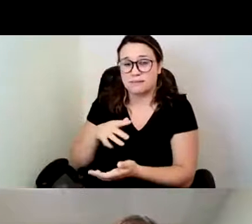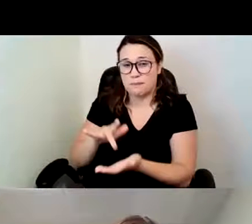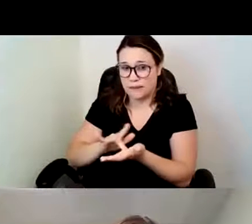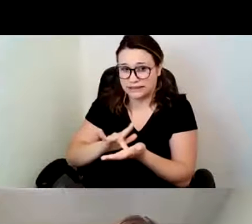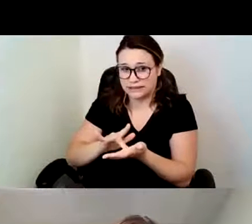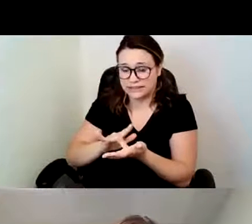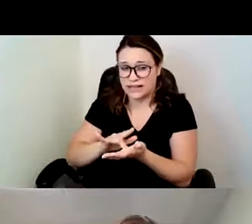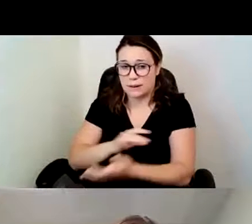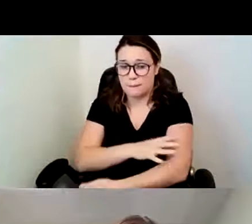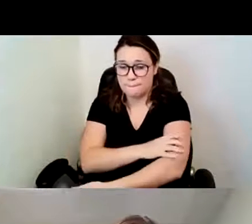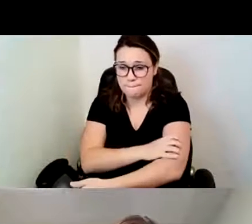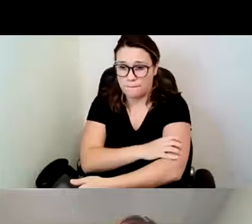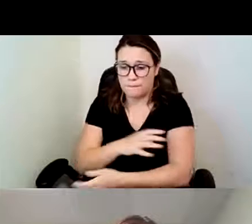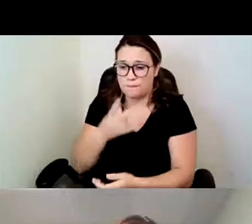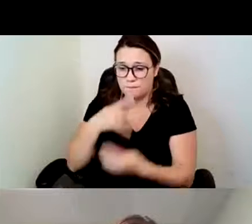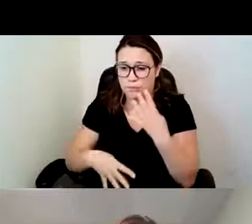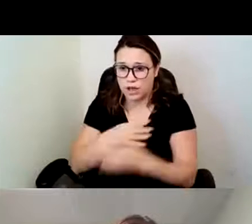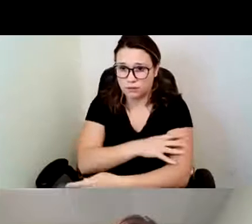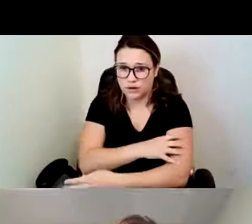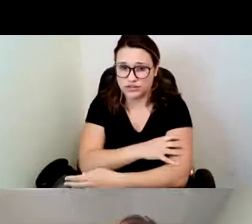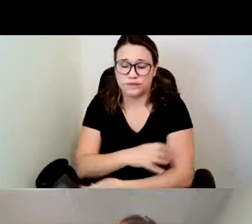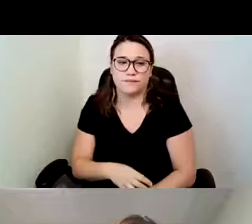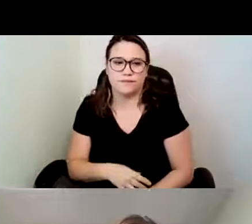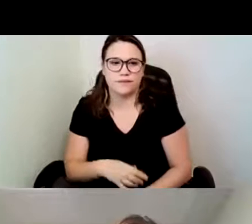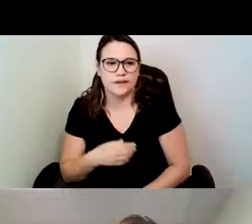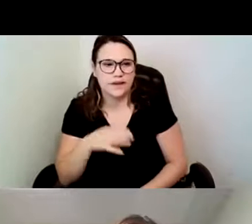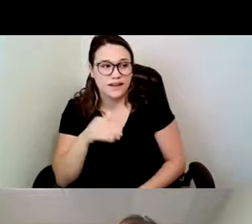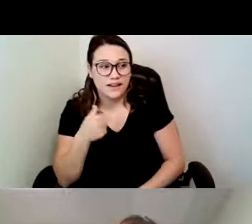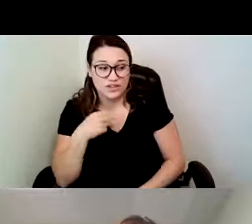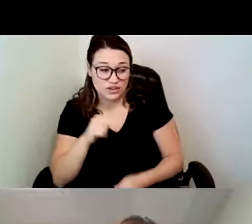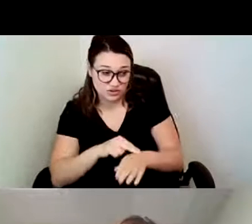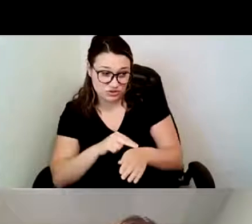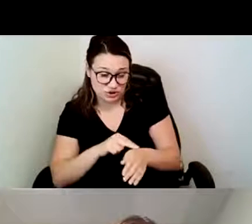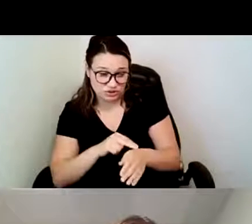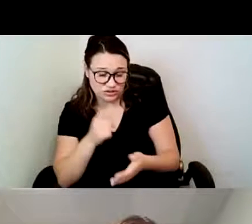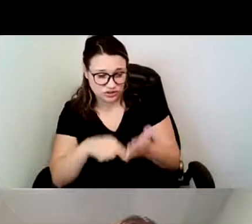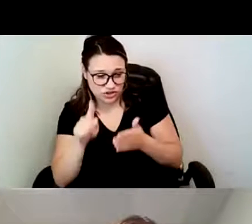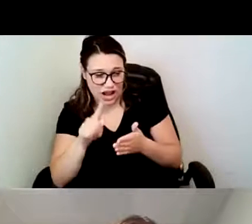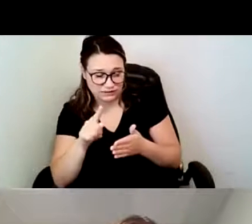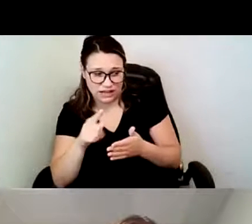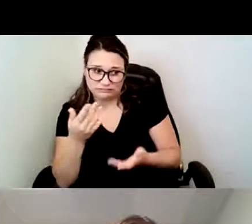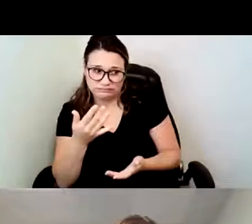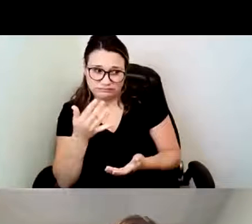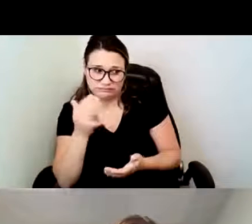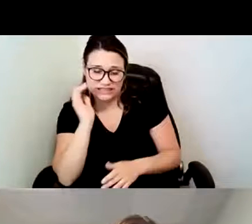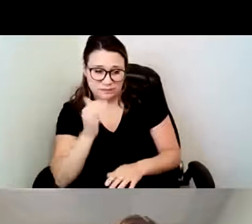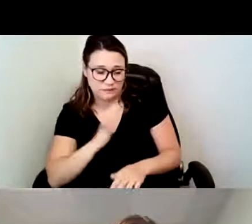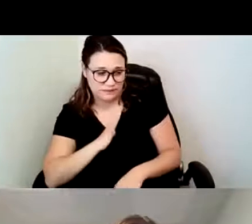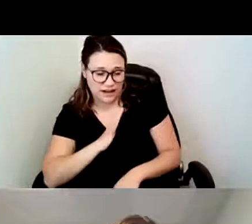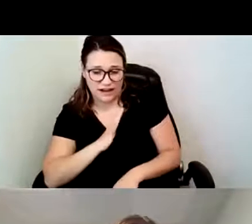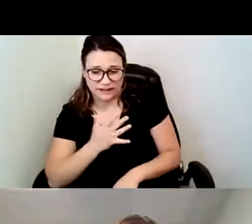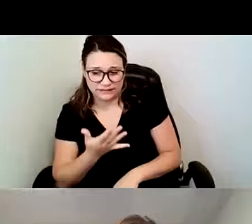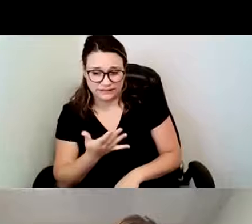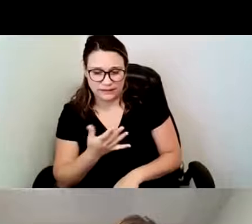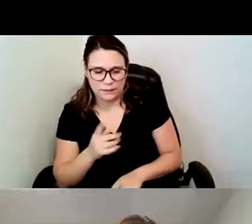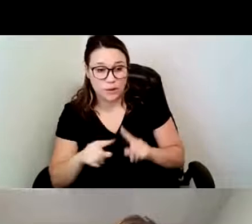doesn't listen. Mrs. Alton, the nurse checked your blood pressure when you came in today, and it's under control. But you say you've been